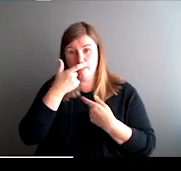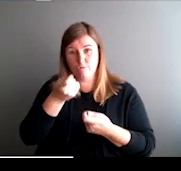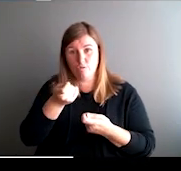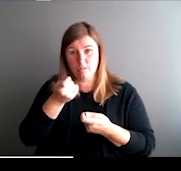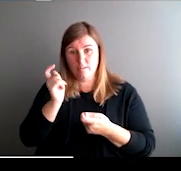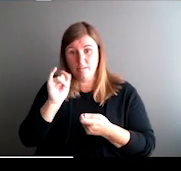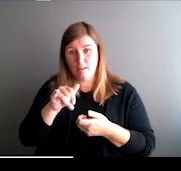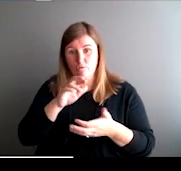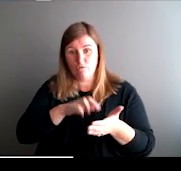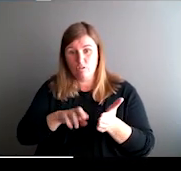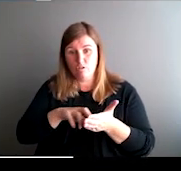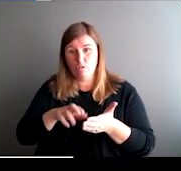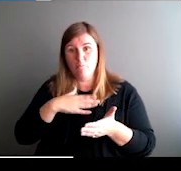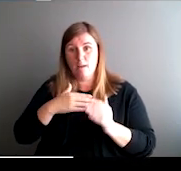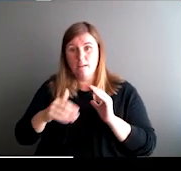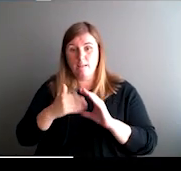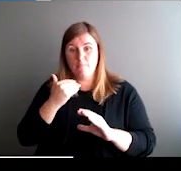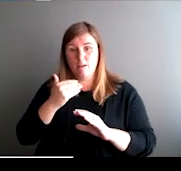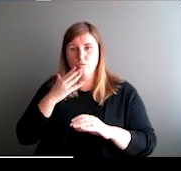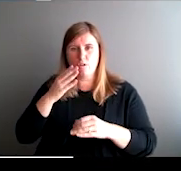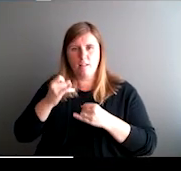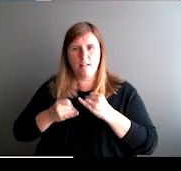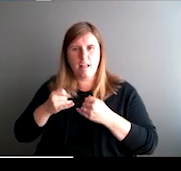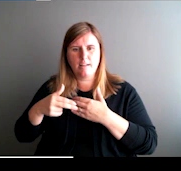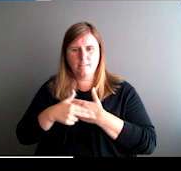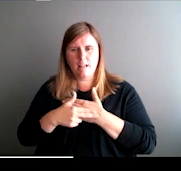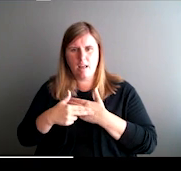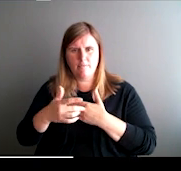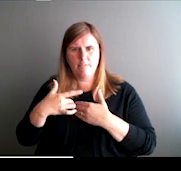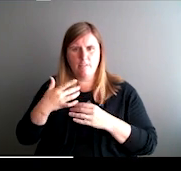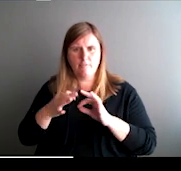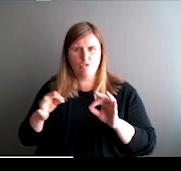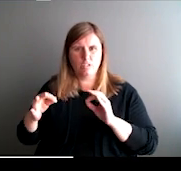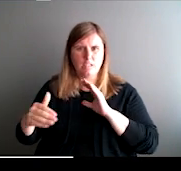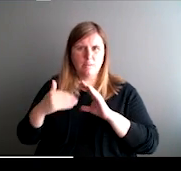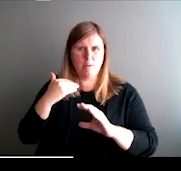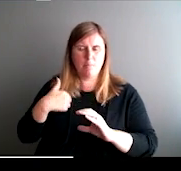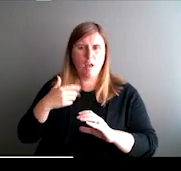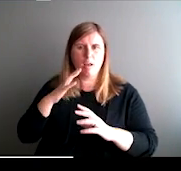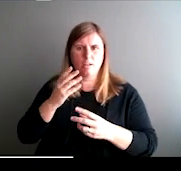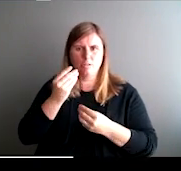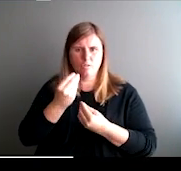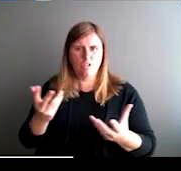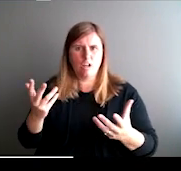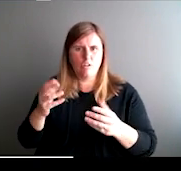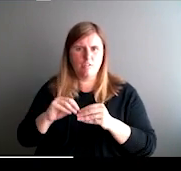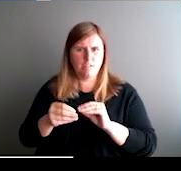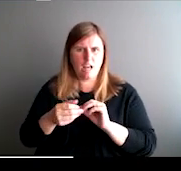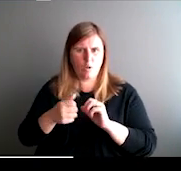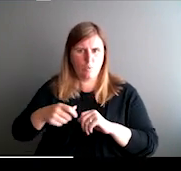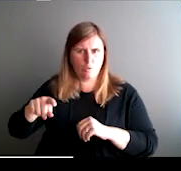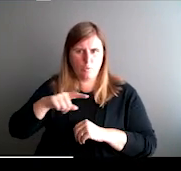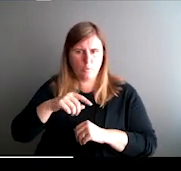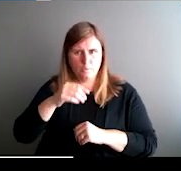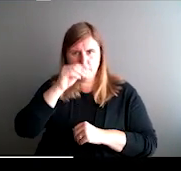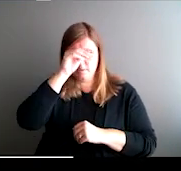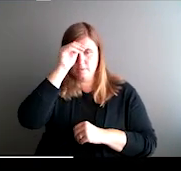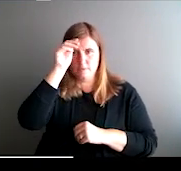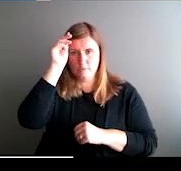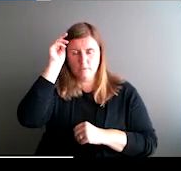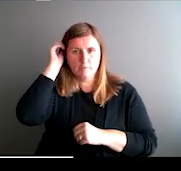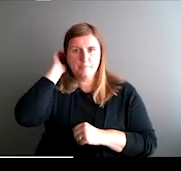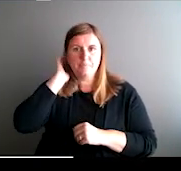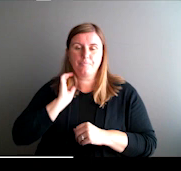interested in any of that research, my email address is on the last slide. Feel free to email me. I'll be happy to share any of the data with you. I also did